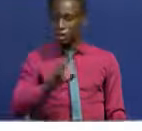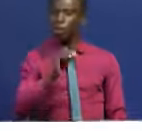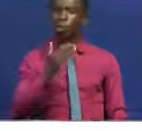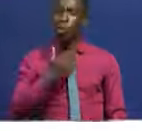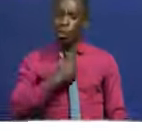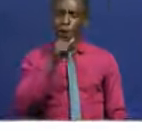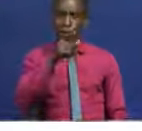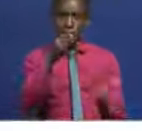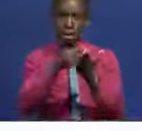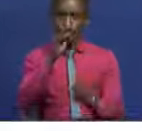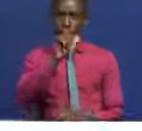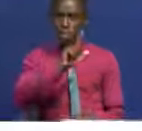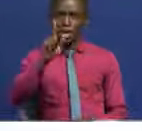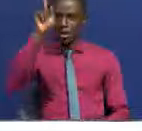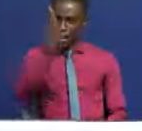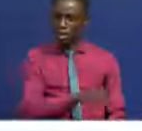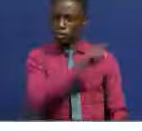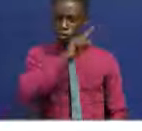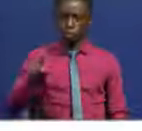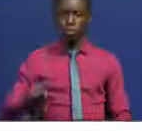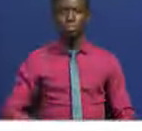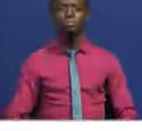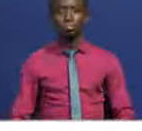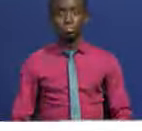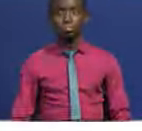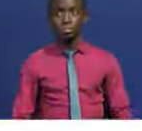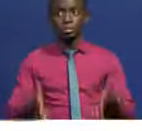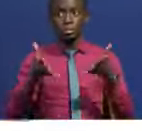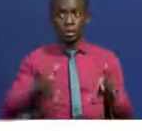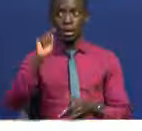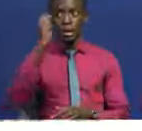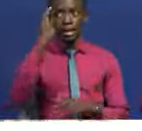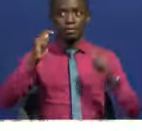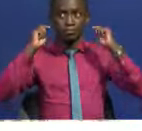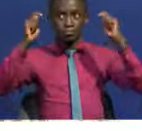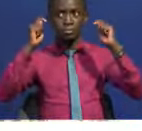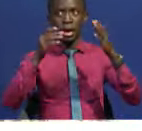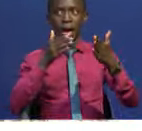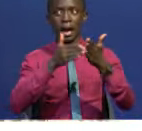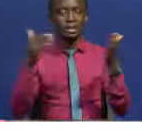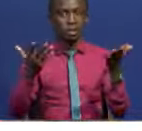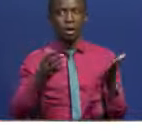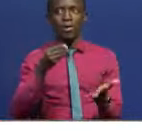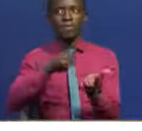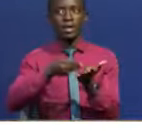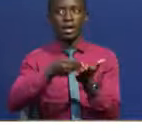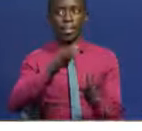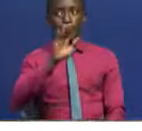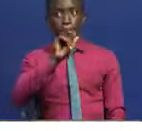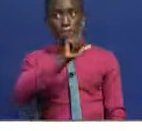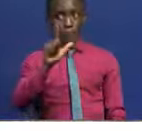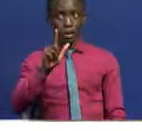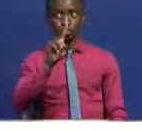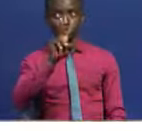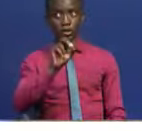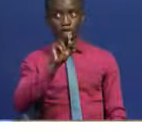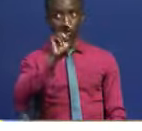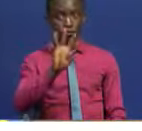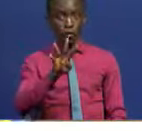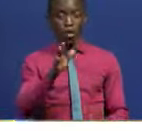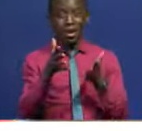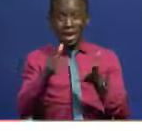As a section of Kenyans commit to stage demonstrations against the Finance Bill 2024, the government is assuring the rest